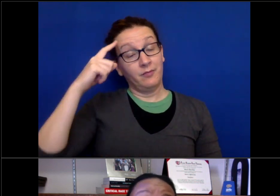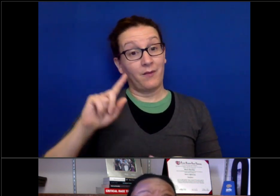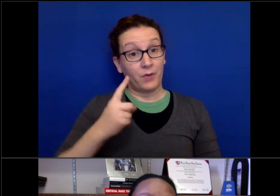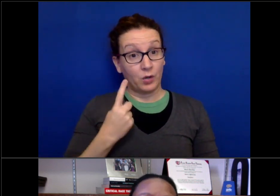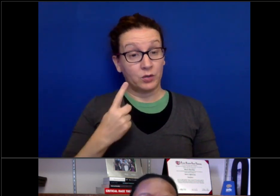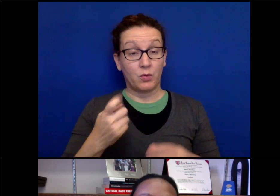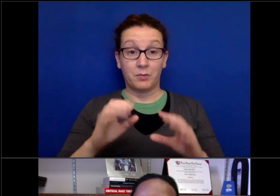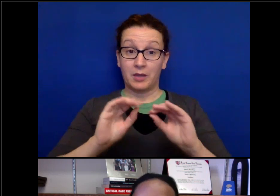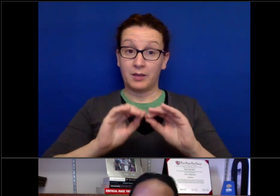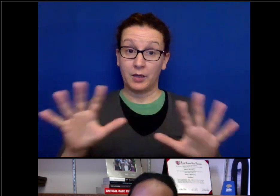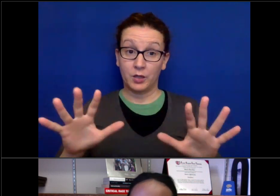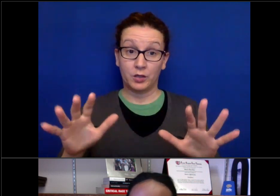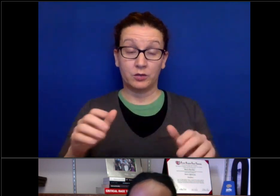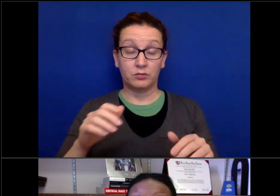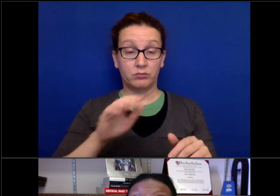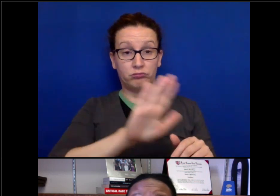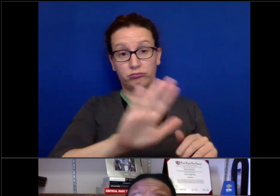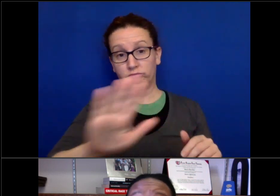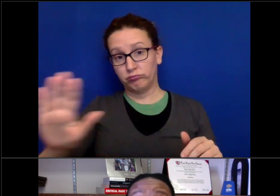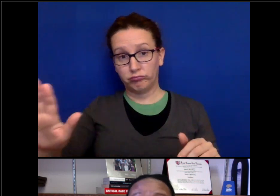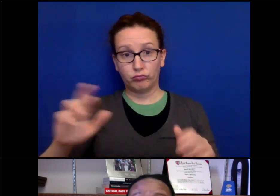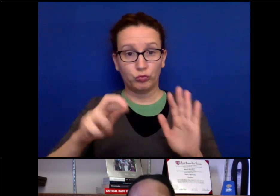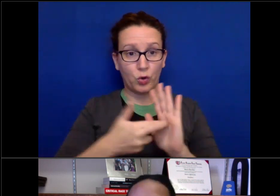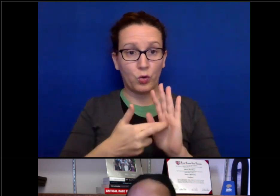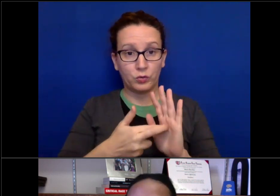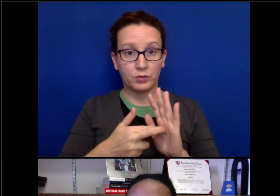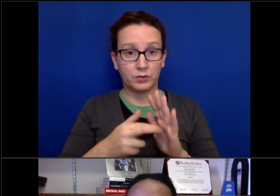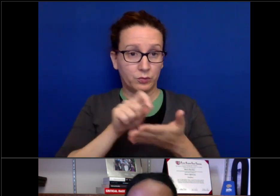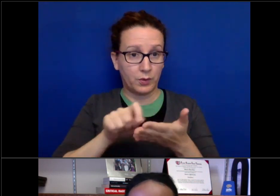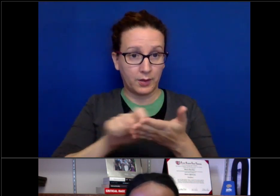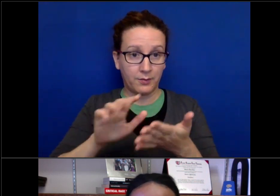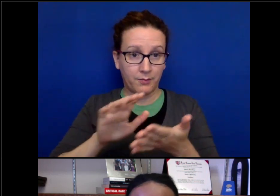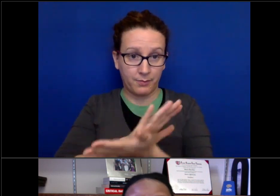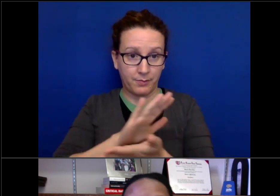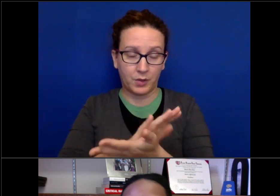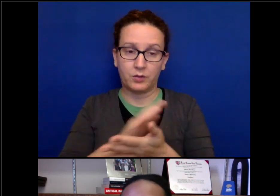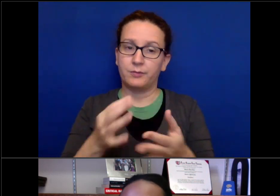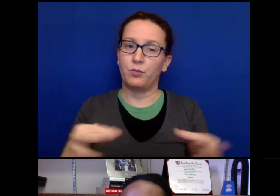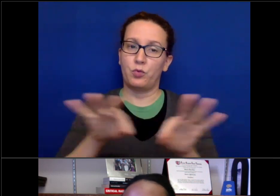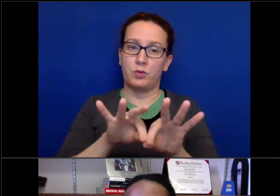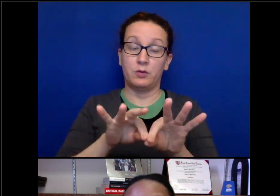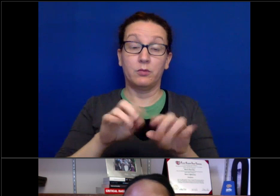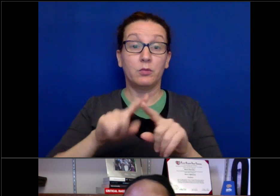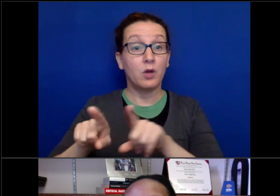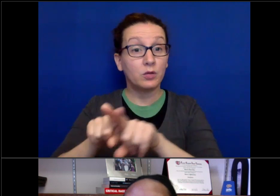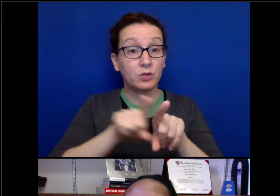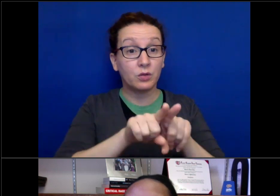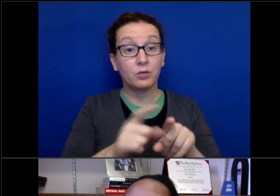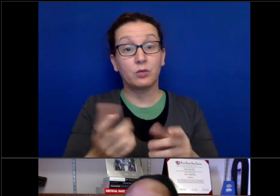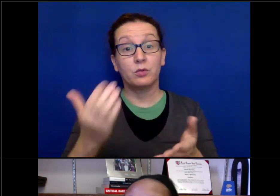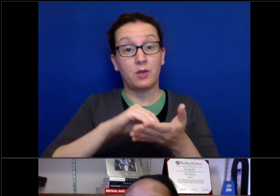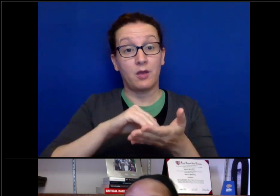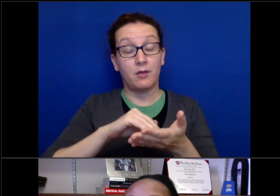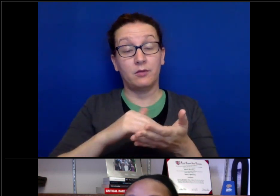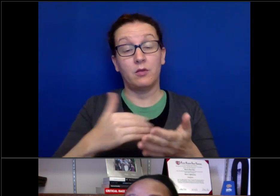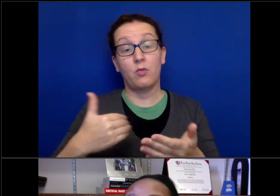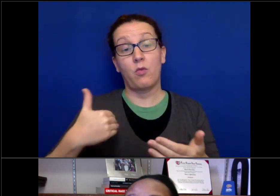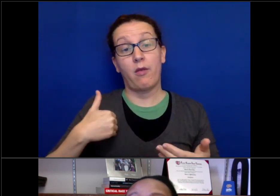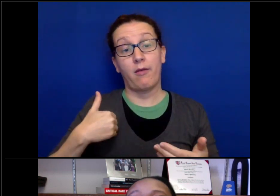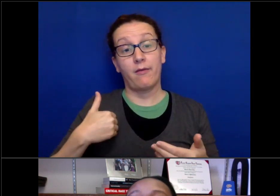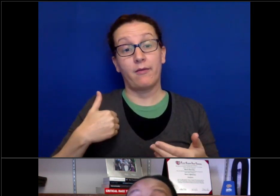clear what each other's roles are in writing the paper is important. But also, again, if you have